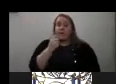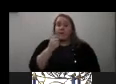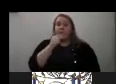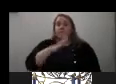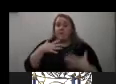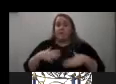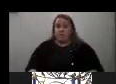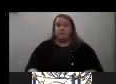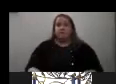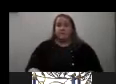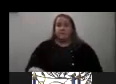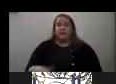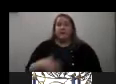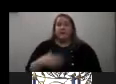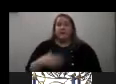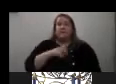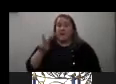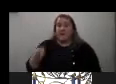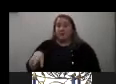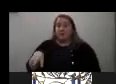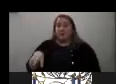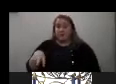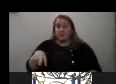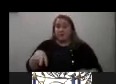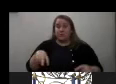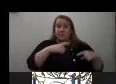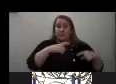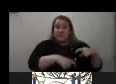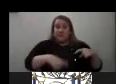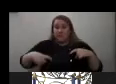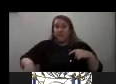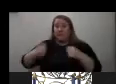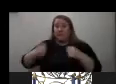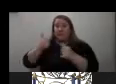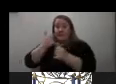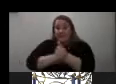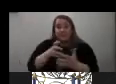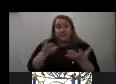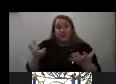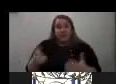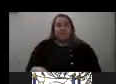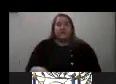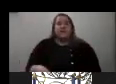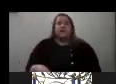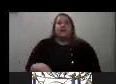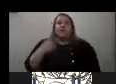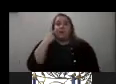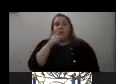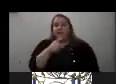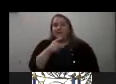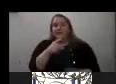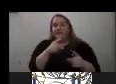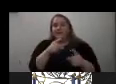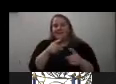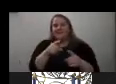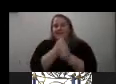in 22 tabs apiece. That's a lot of tabs. Now this is where you can see the safety pin, and that's